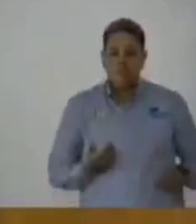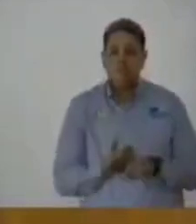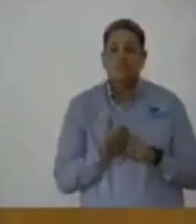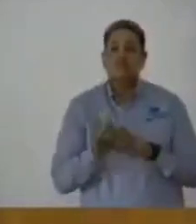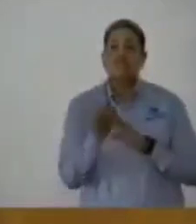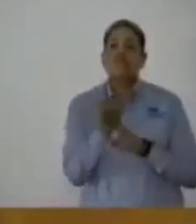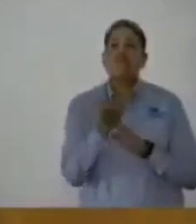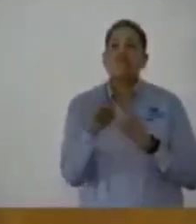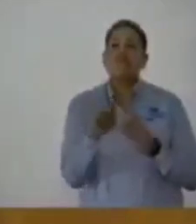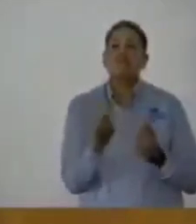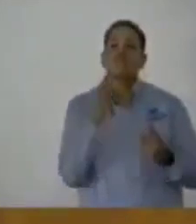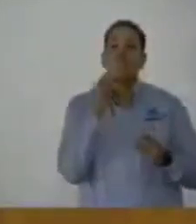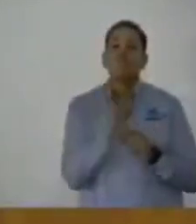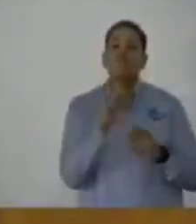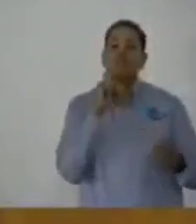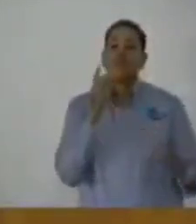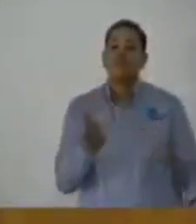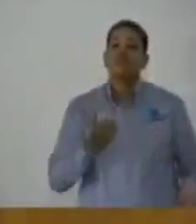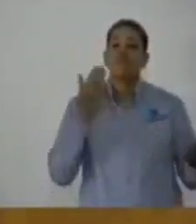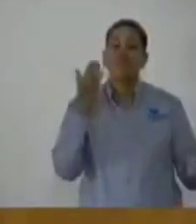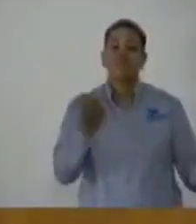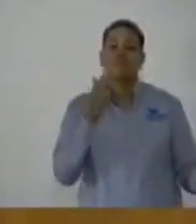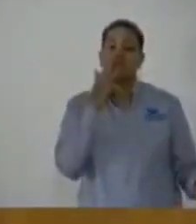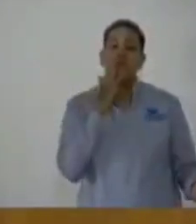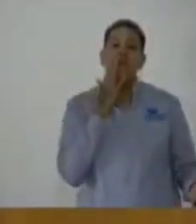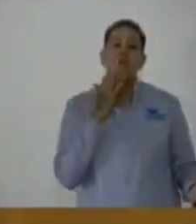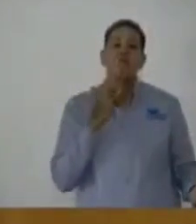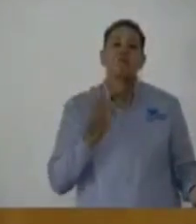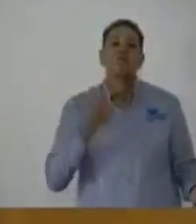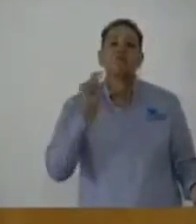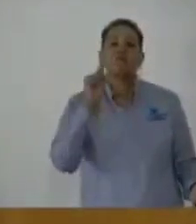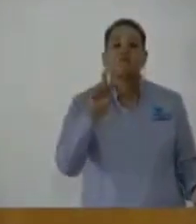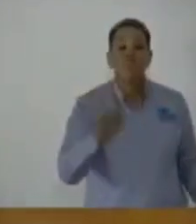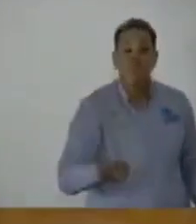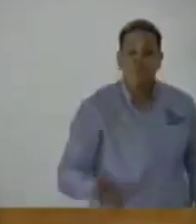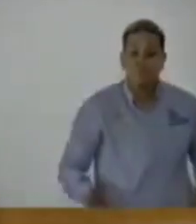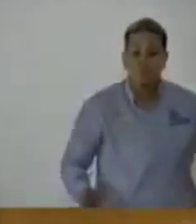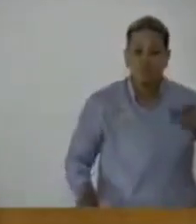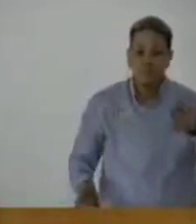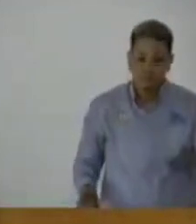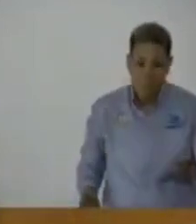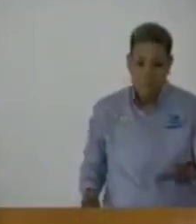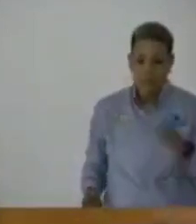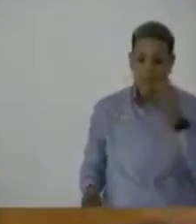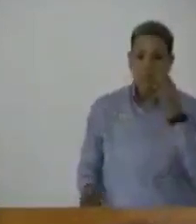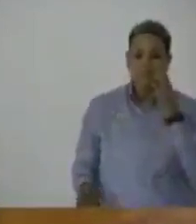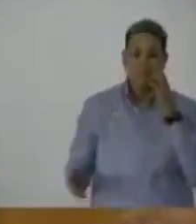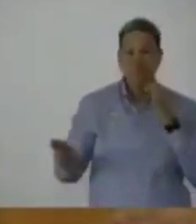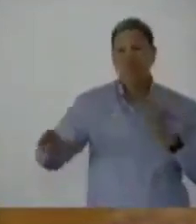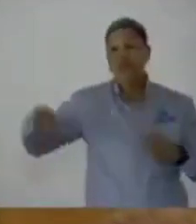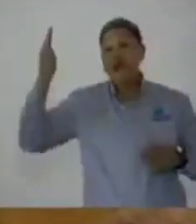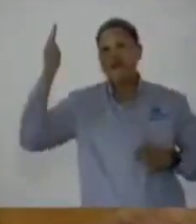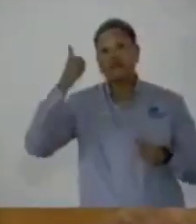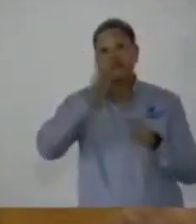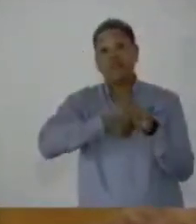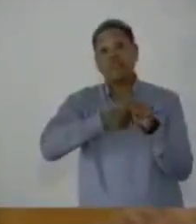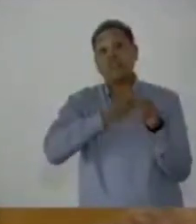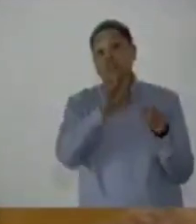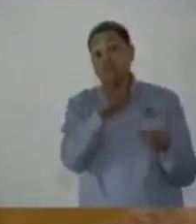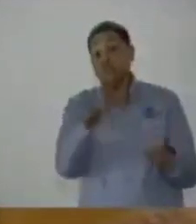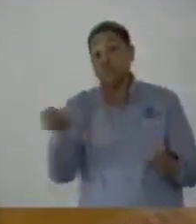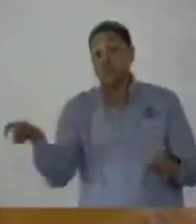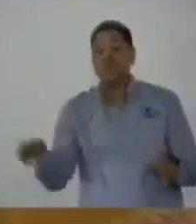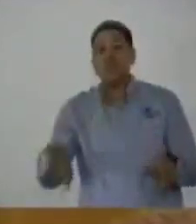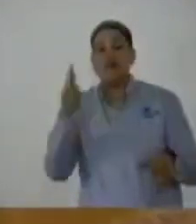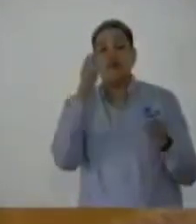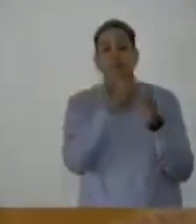of the opposition was suggesting that the tax paid was higher per person,